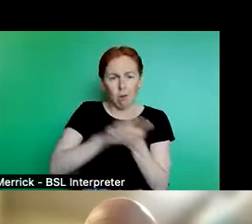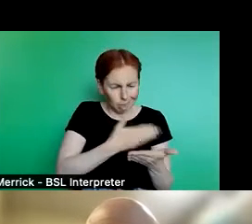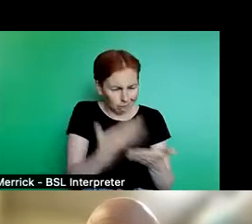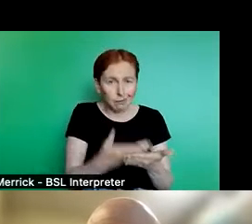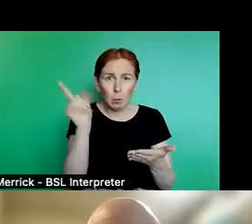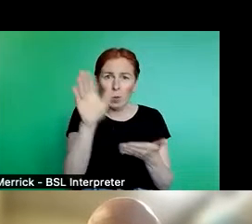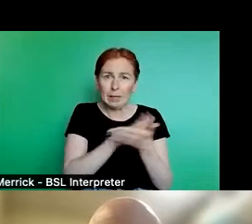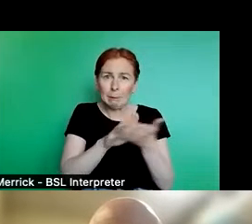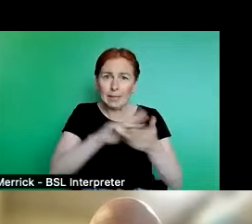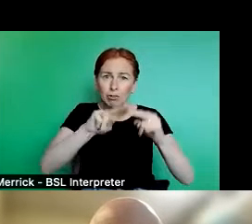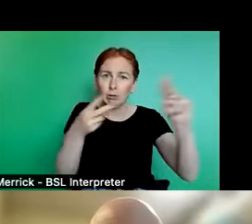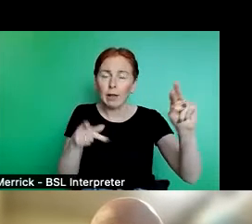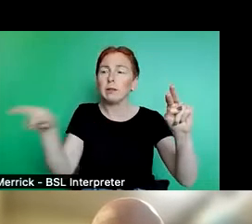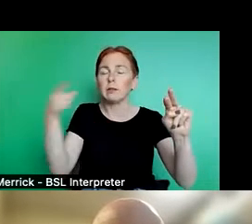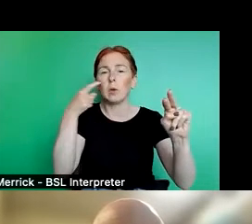means.